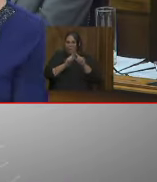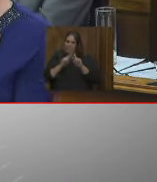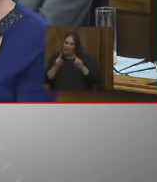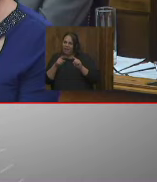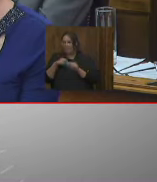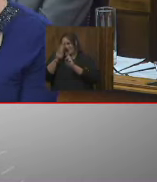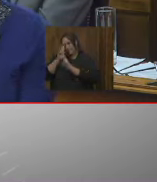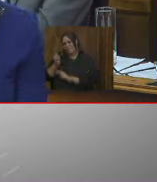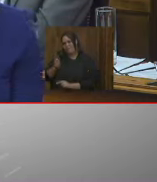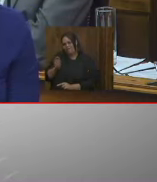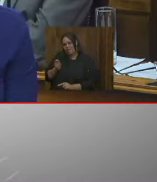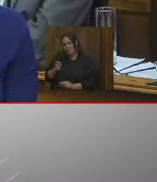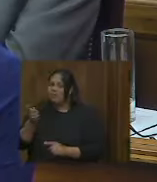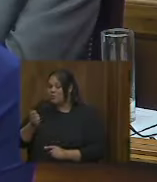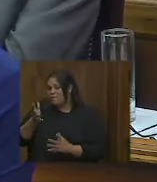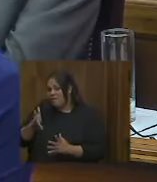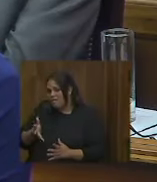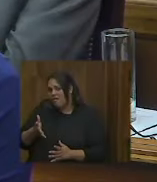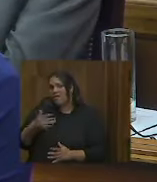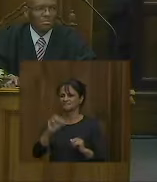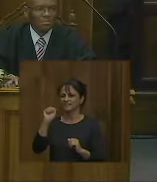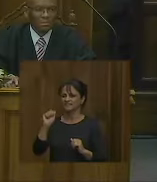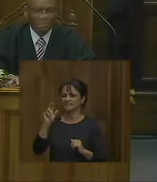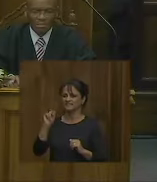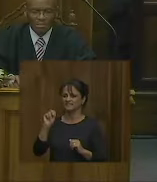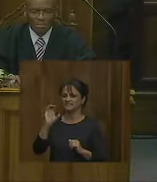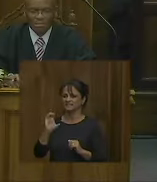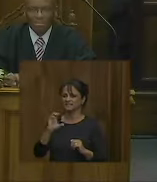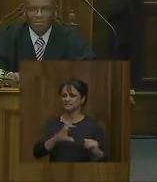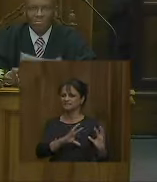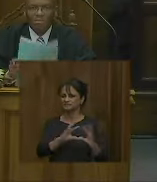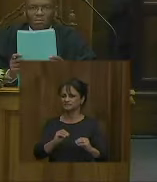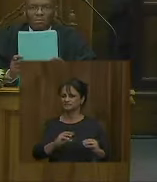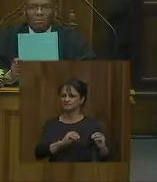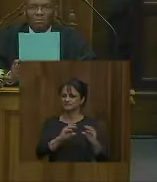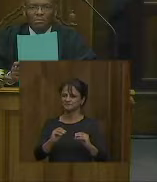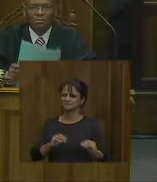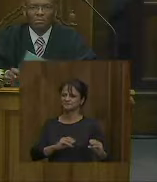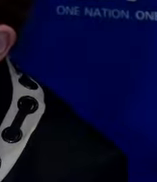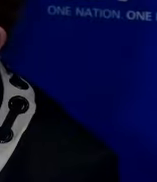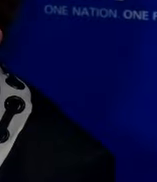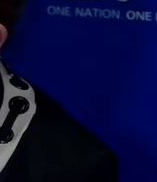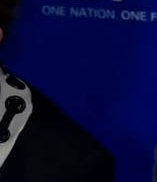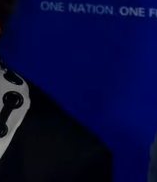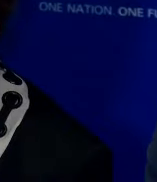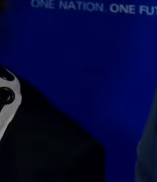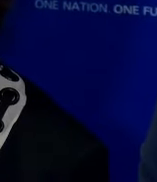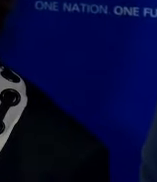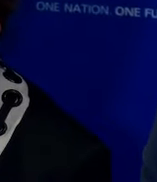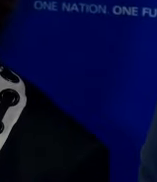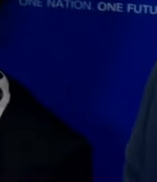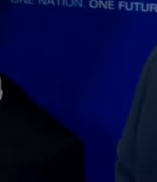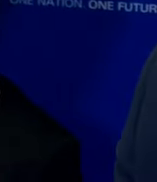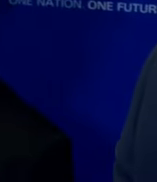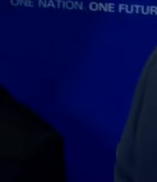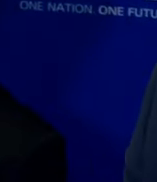Western Cape. Mr. Pierre Ace, thank you so much for your time here on Morning Prime. We really do appreciate it. That was the ANC Western Cape Chief Whip,